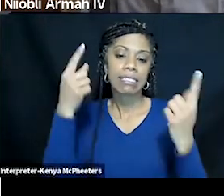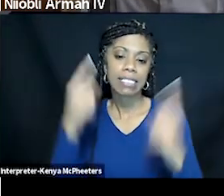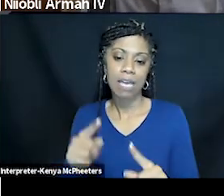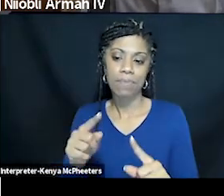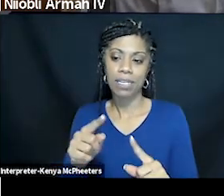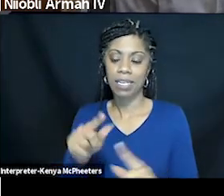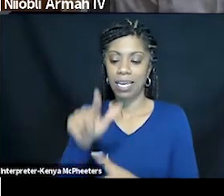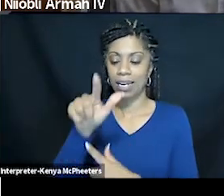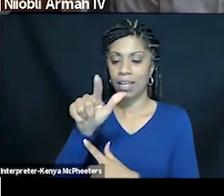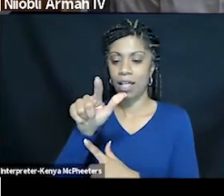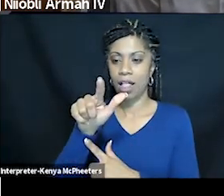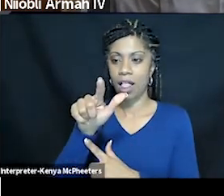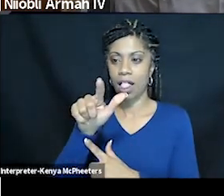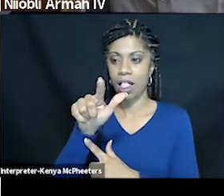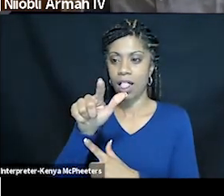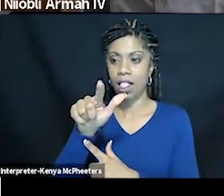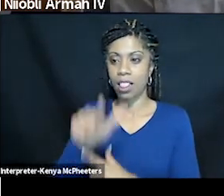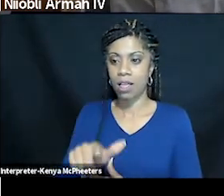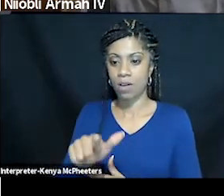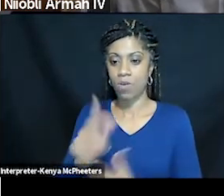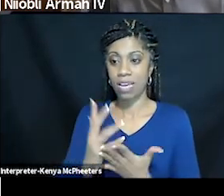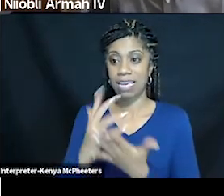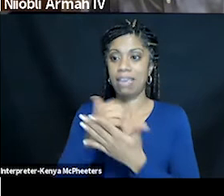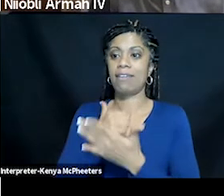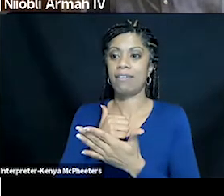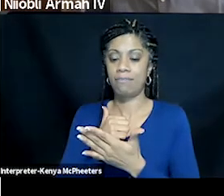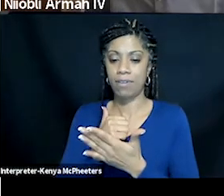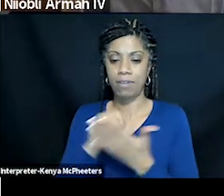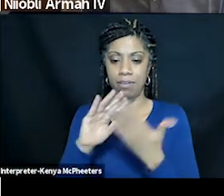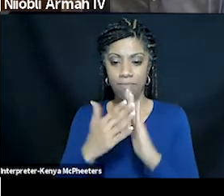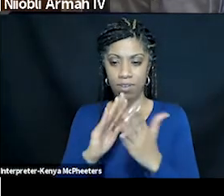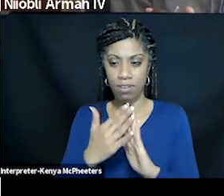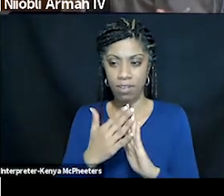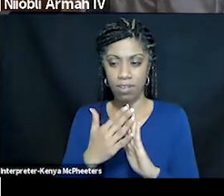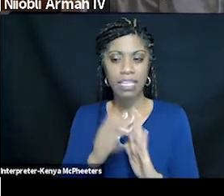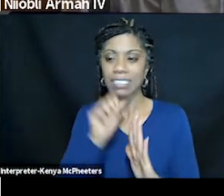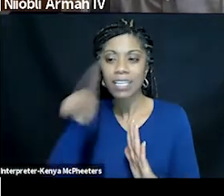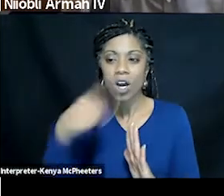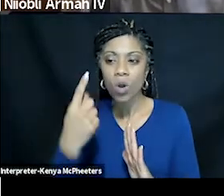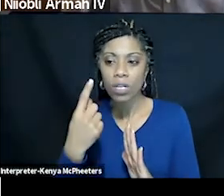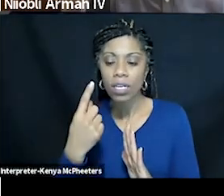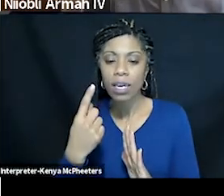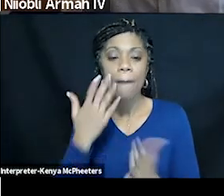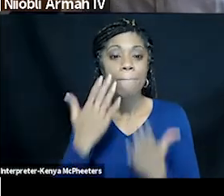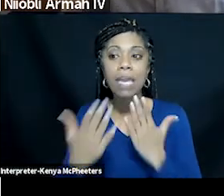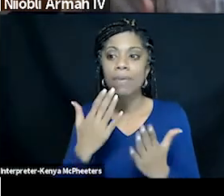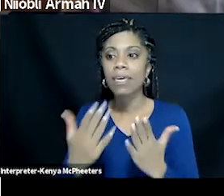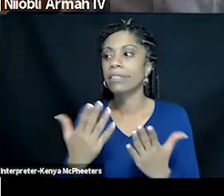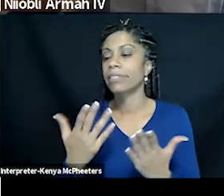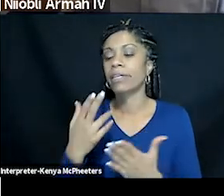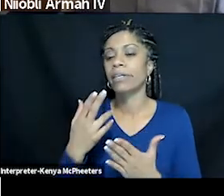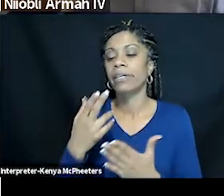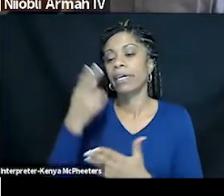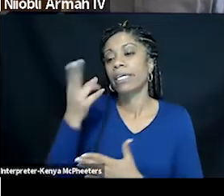income is not the only descriptor of that community. Maybe it's a historic community. Maybe there used to be civil rights leaders from that community. And so